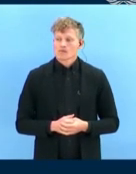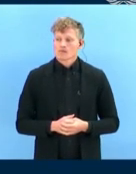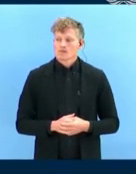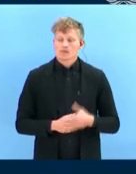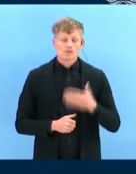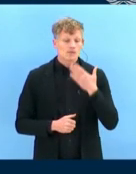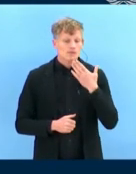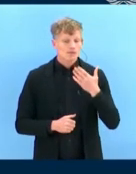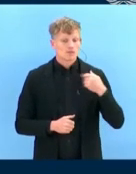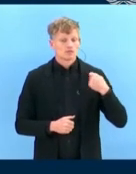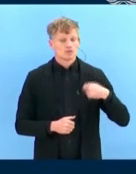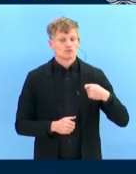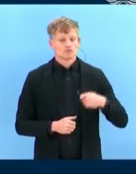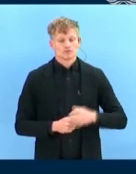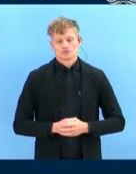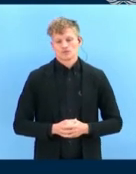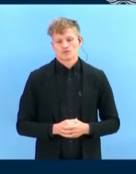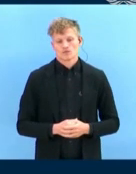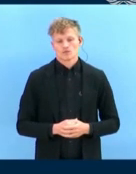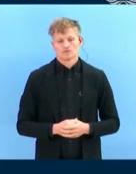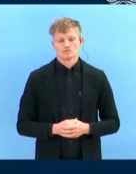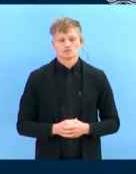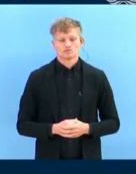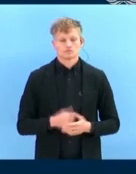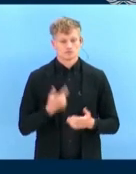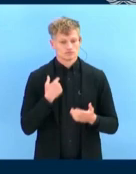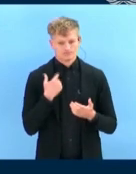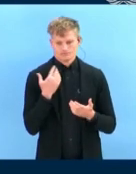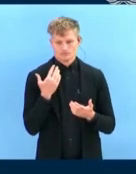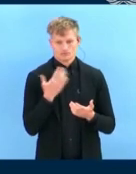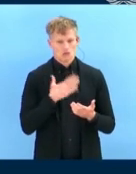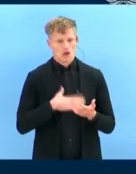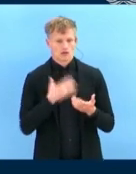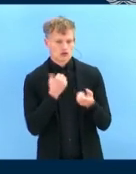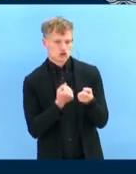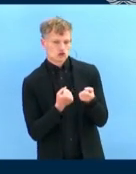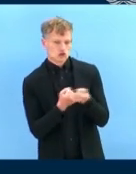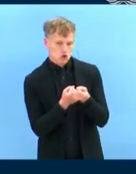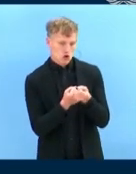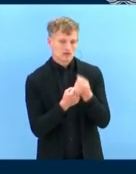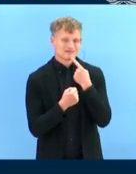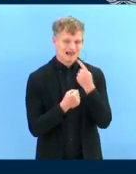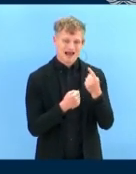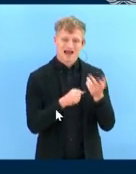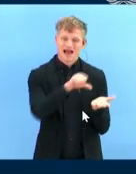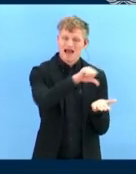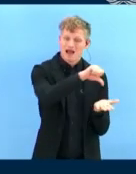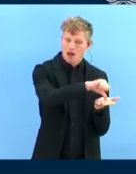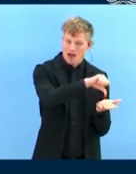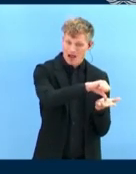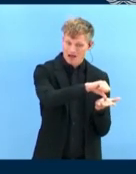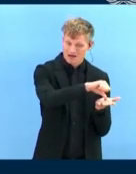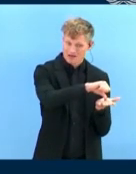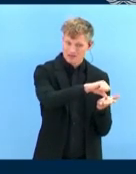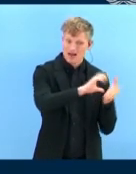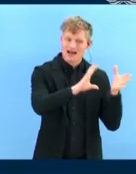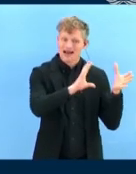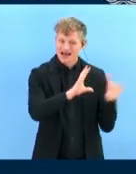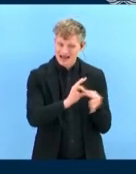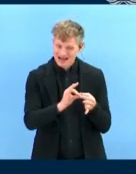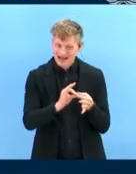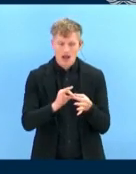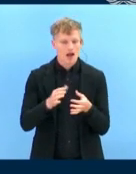Thank you, Madam Chair. We'd like to support what was said by Iran regarding the order on issues